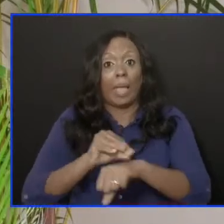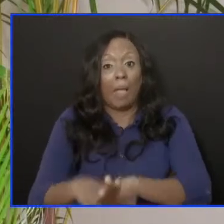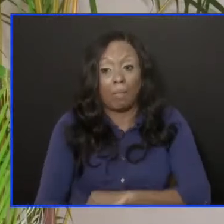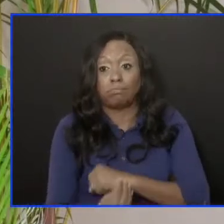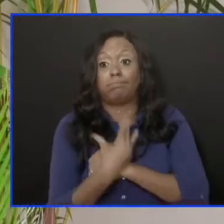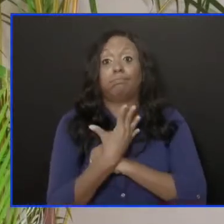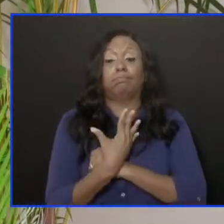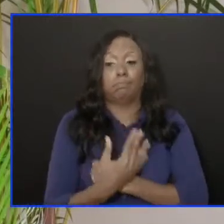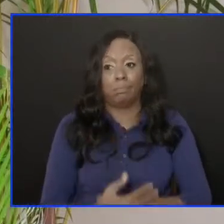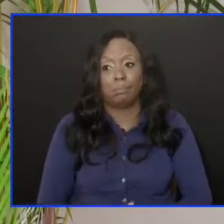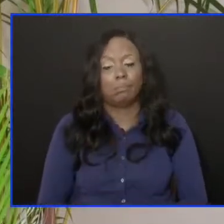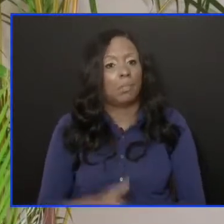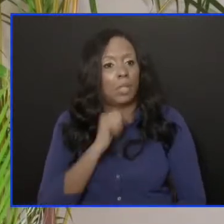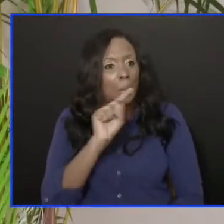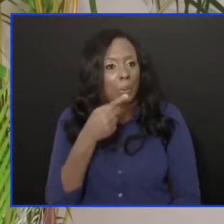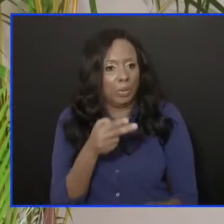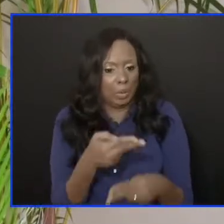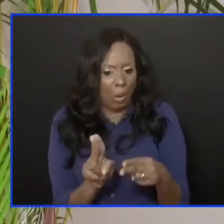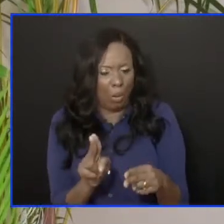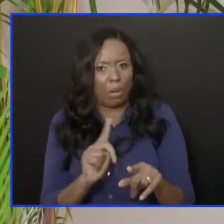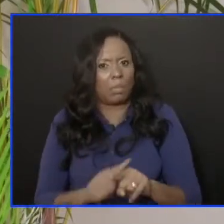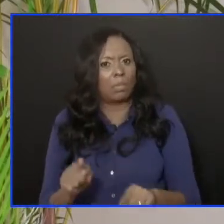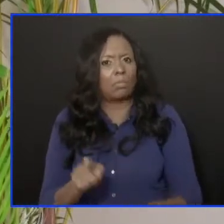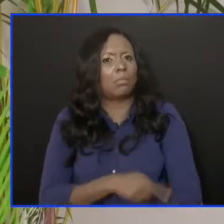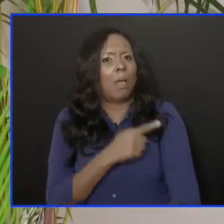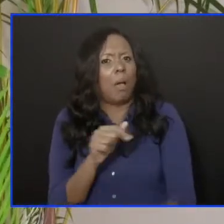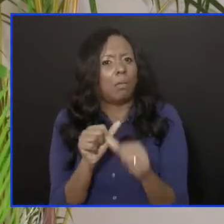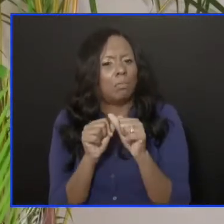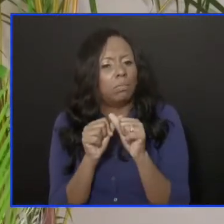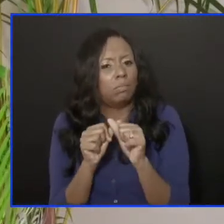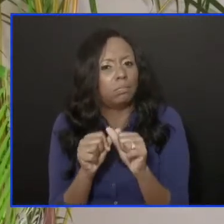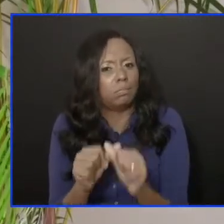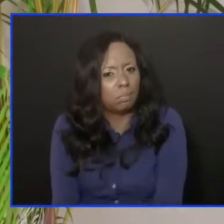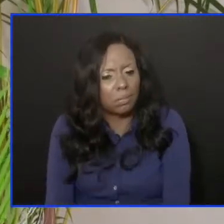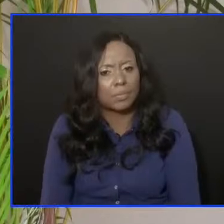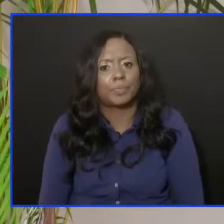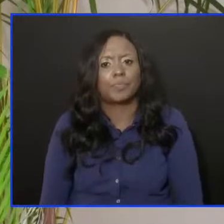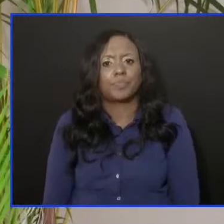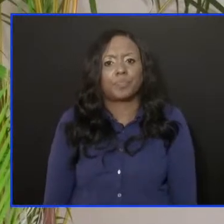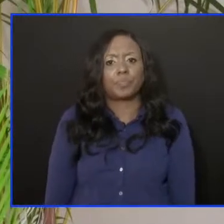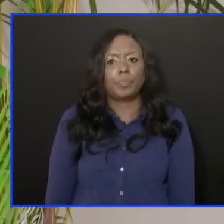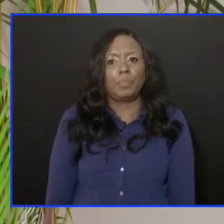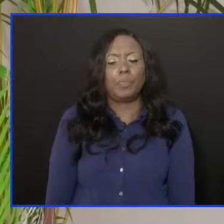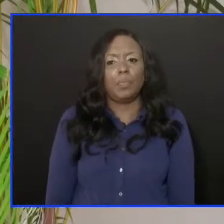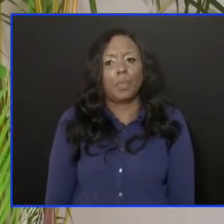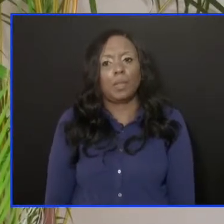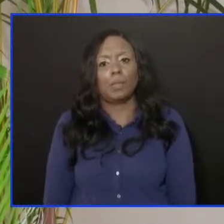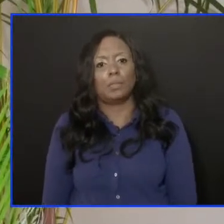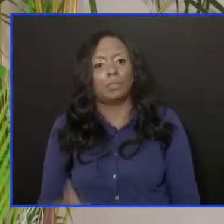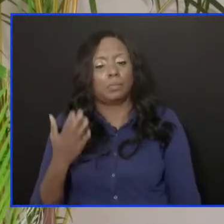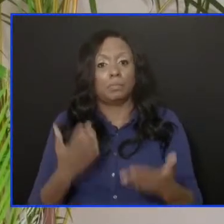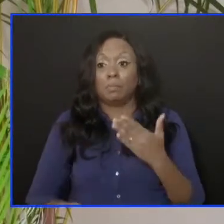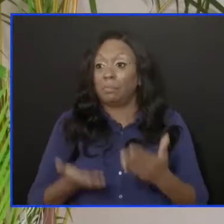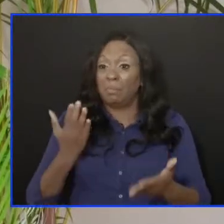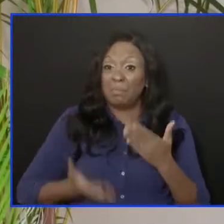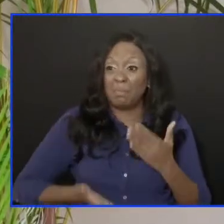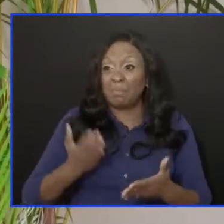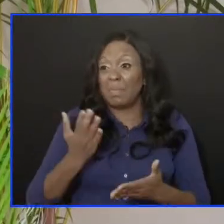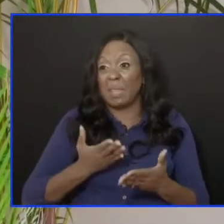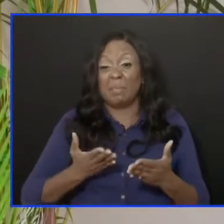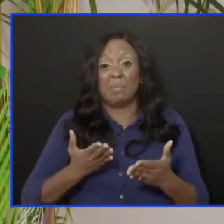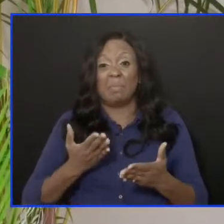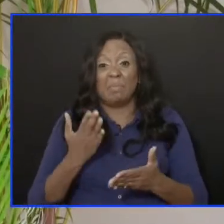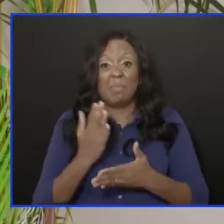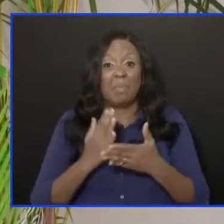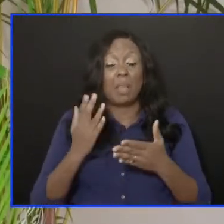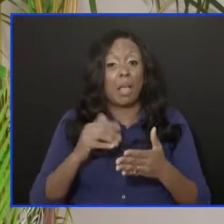but also in the long term with the effects of long COVID, which are even now being explored. So know your